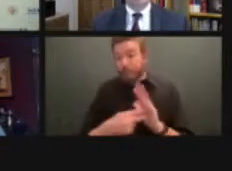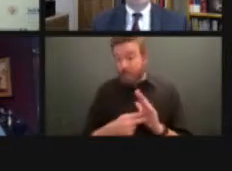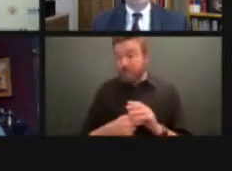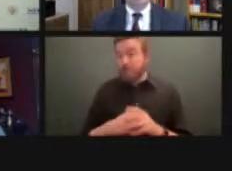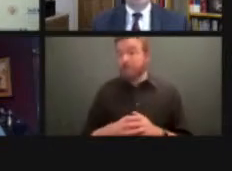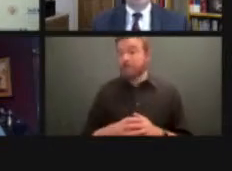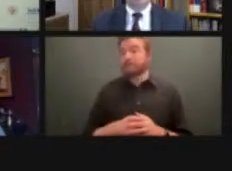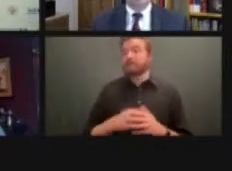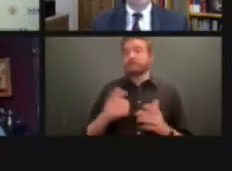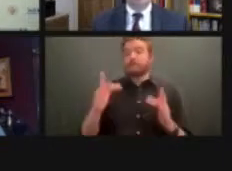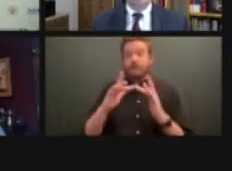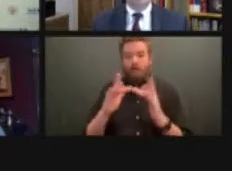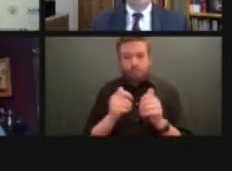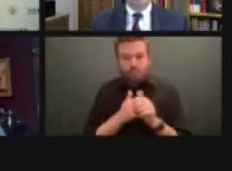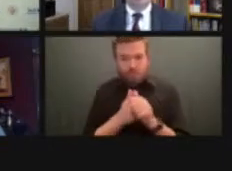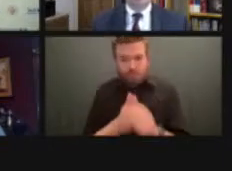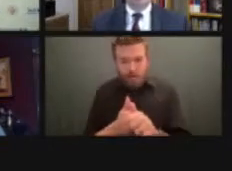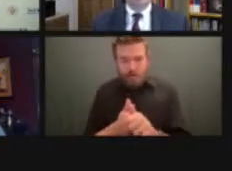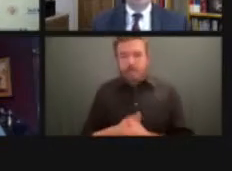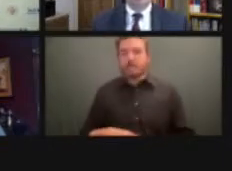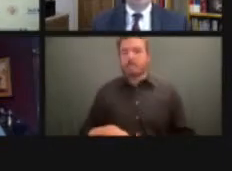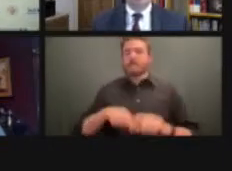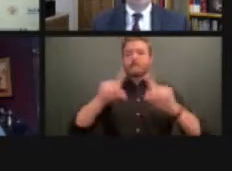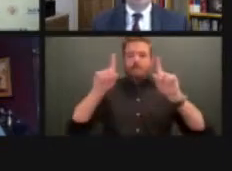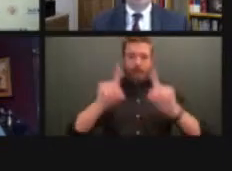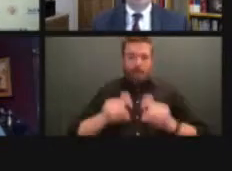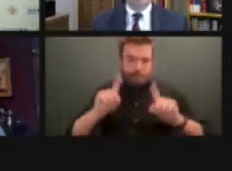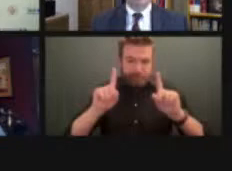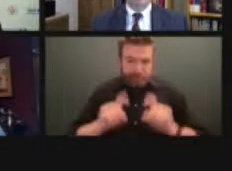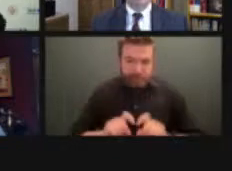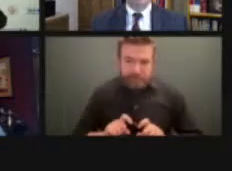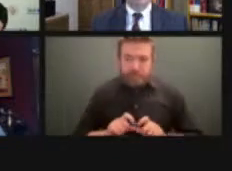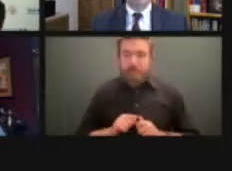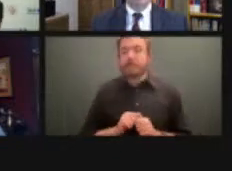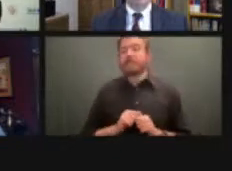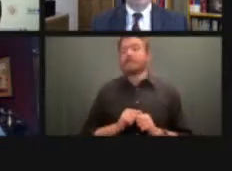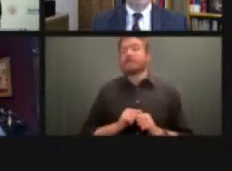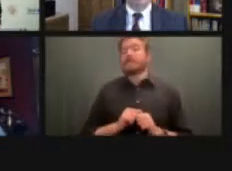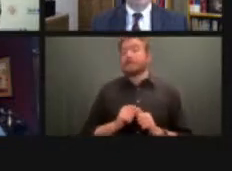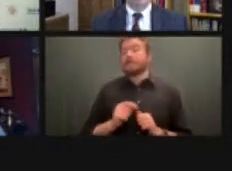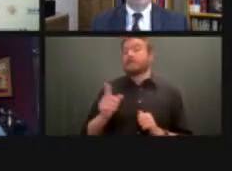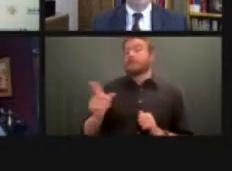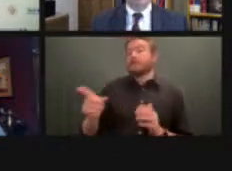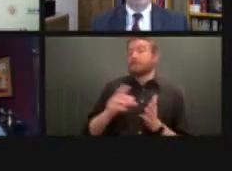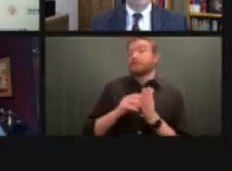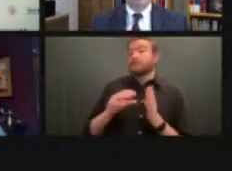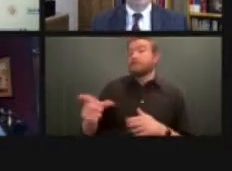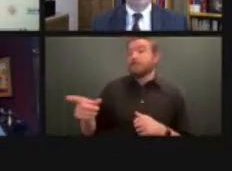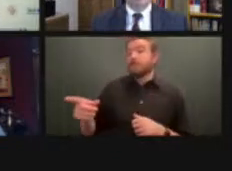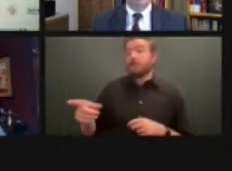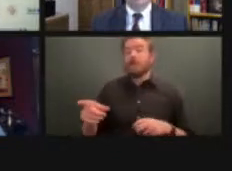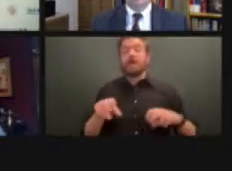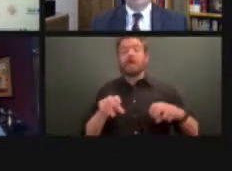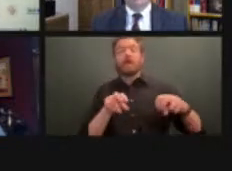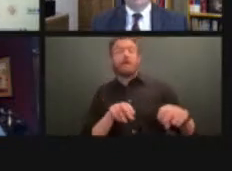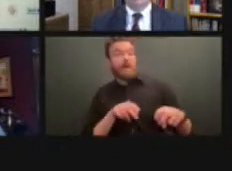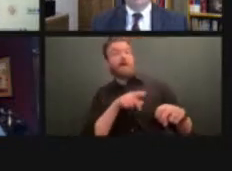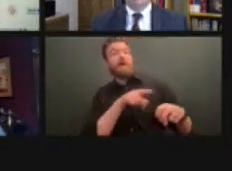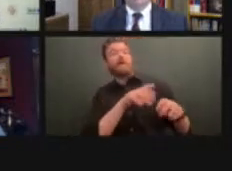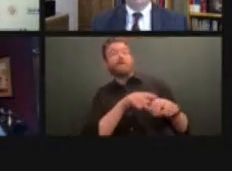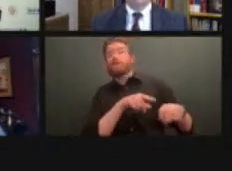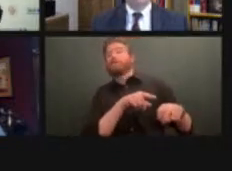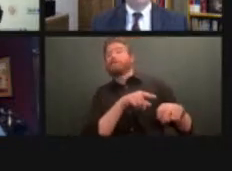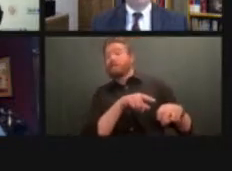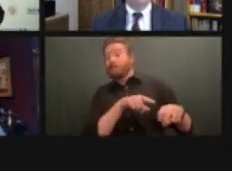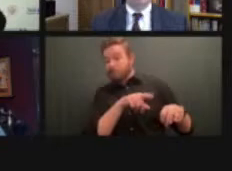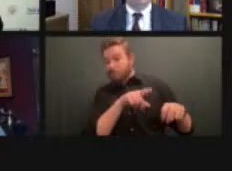an asymptomatic student who was determined to be a close contact of another student who was tested positive to